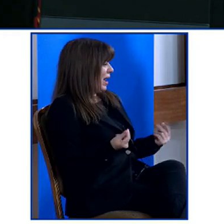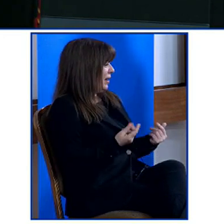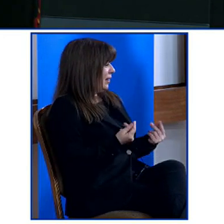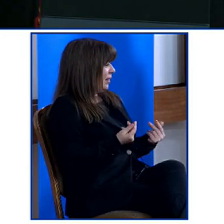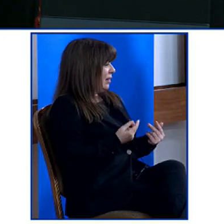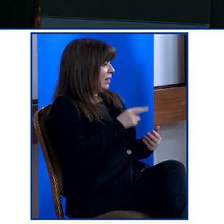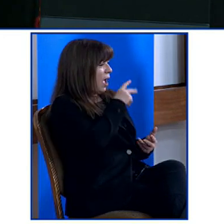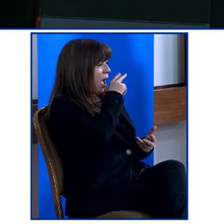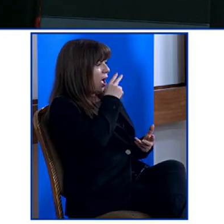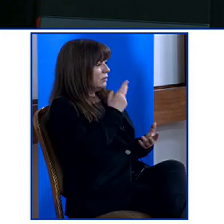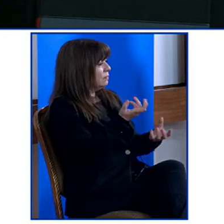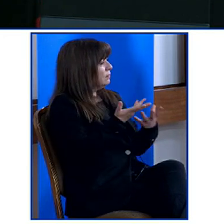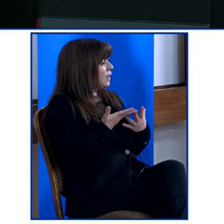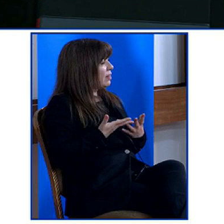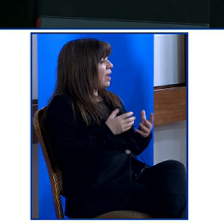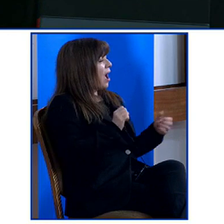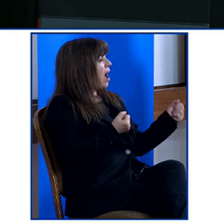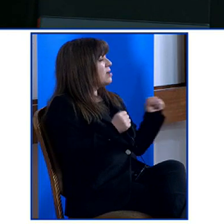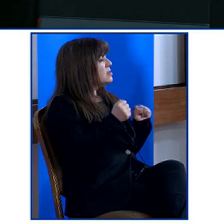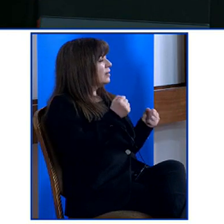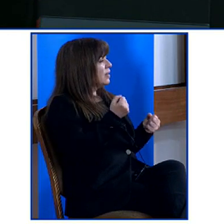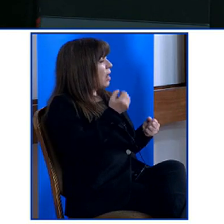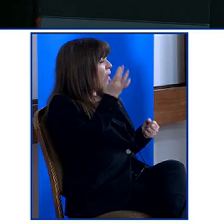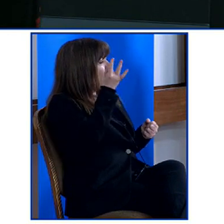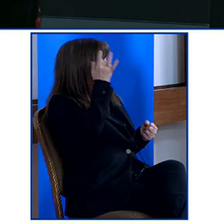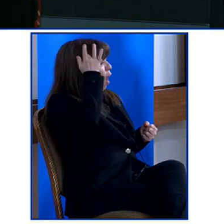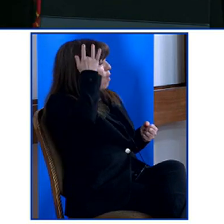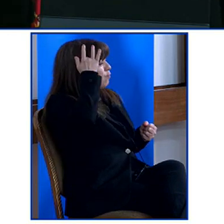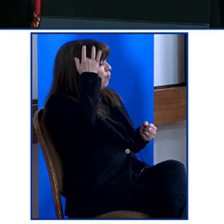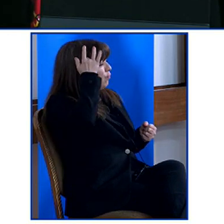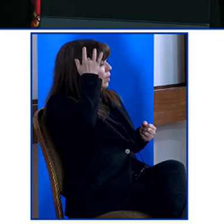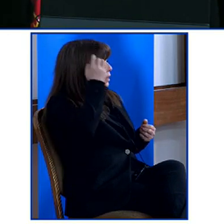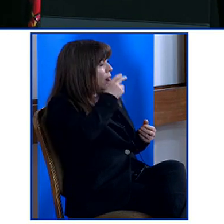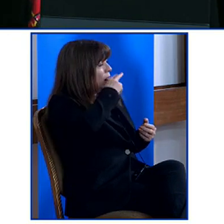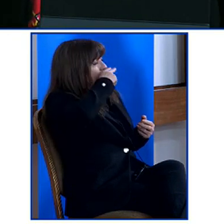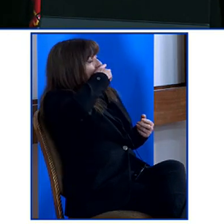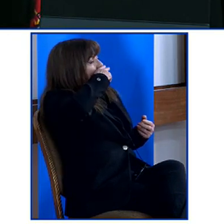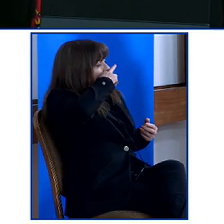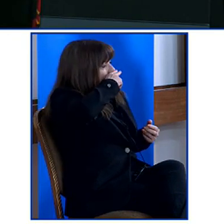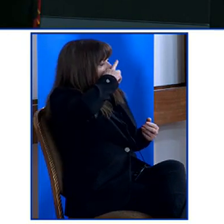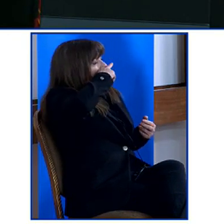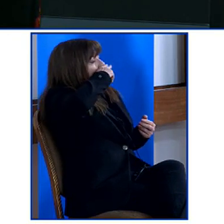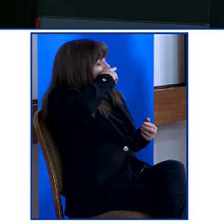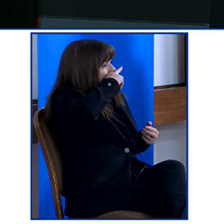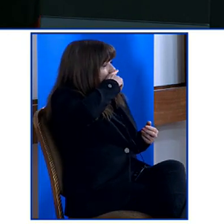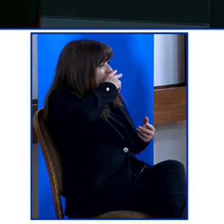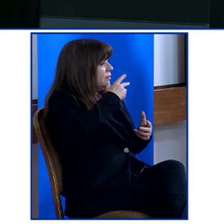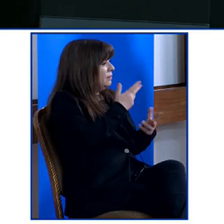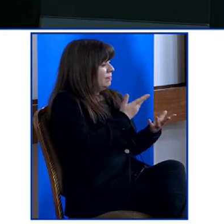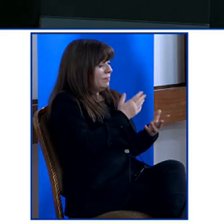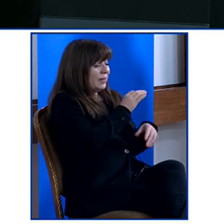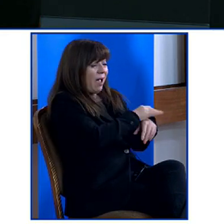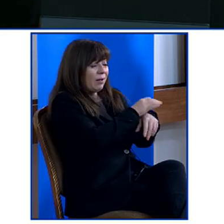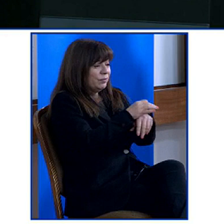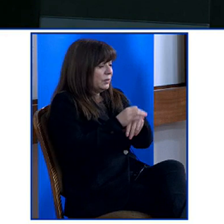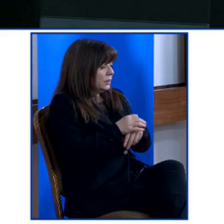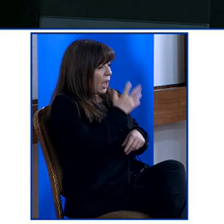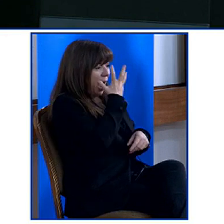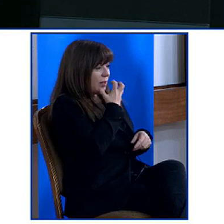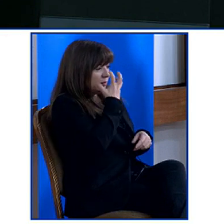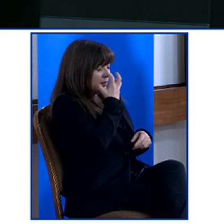anxiety, eye and nose irritation. I've had that myself, and I don't even suffer from allergies. But the impact is far greater than